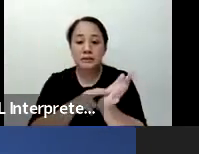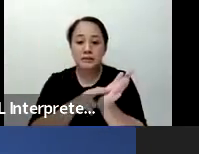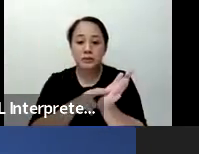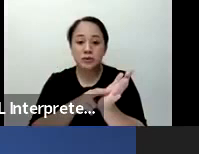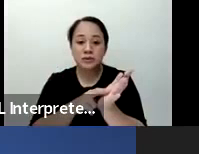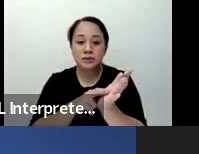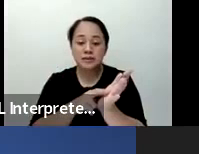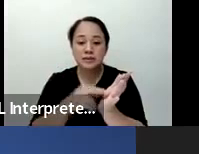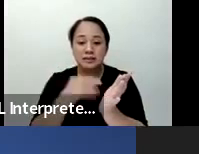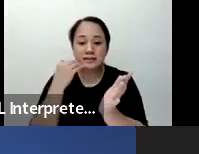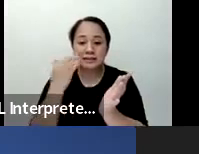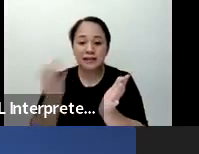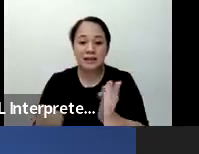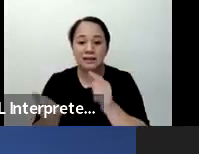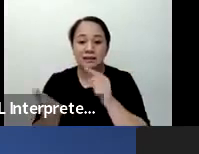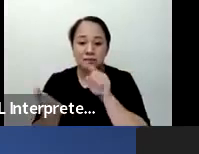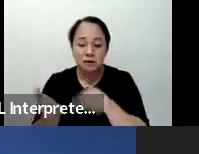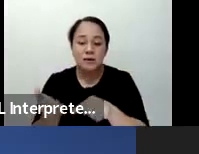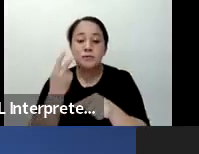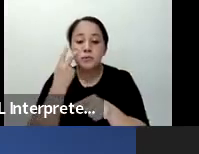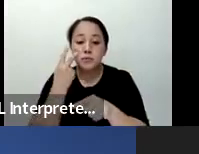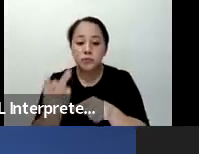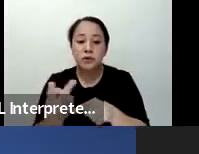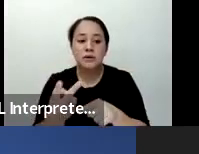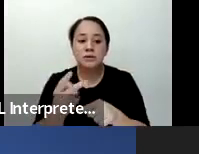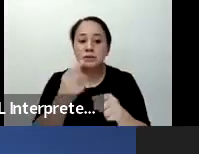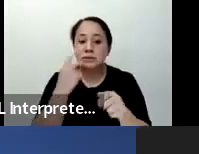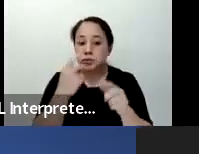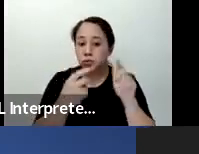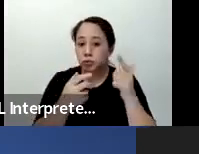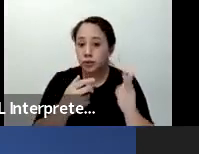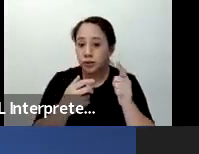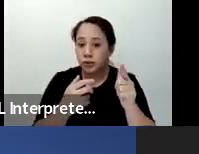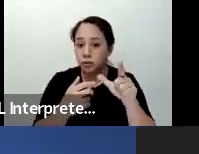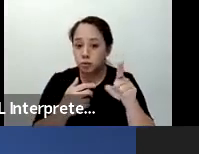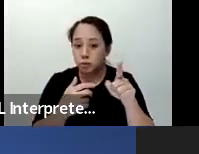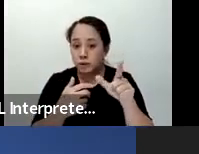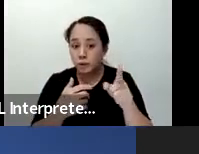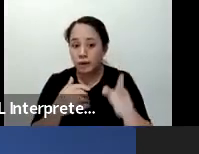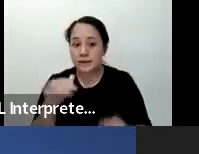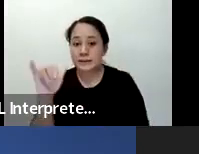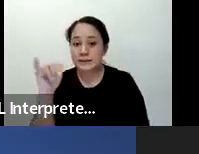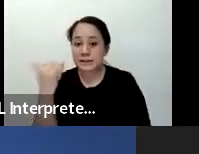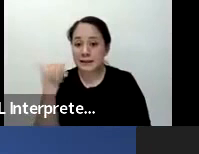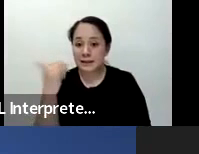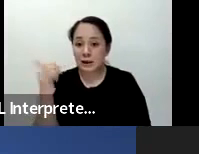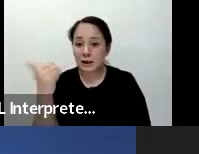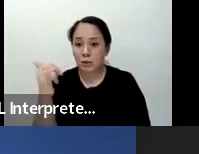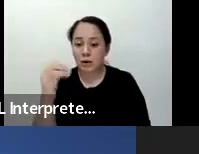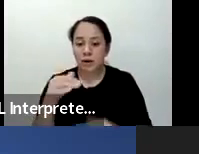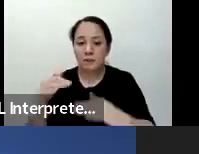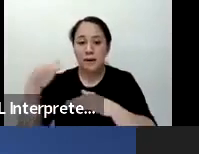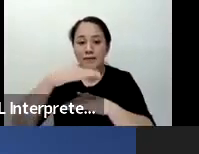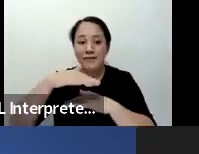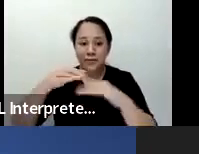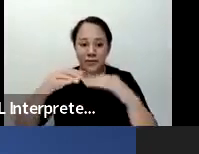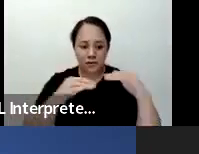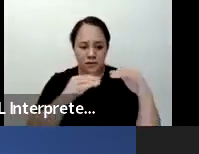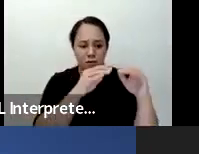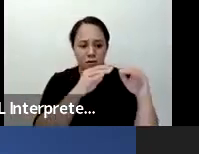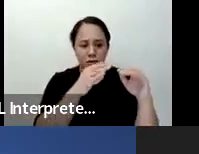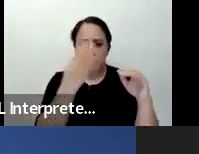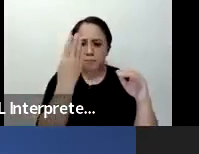And as we can see here, especially in 2021, the yellow figure is above the blue line,